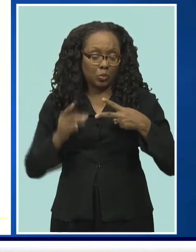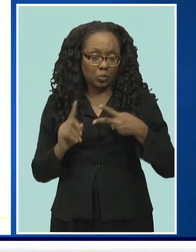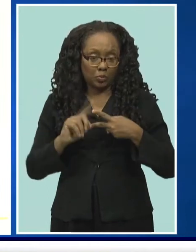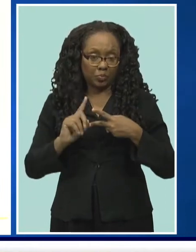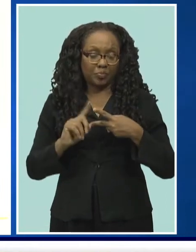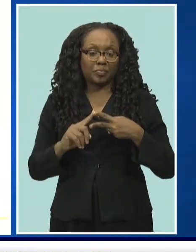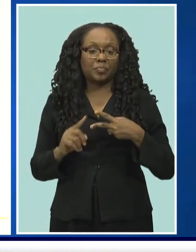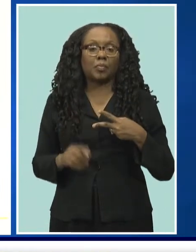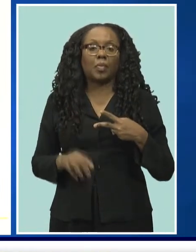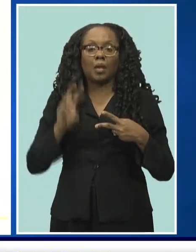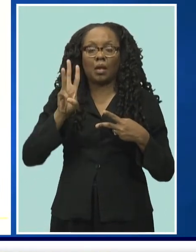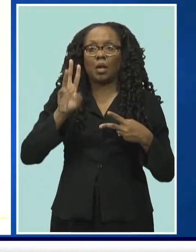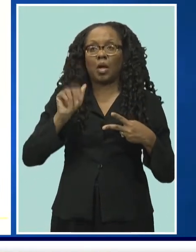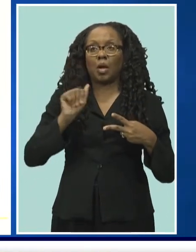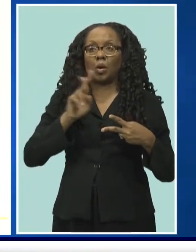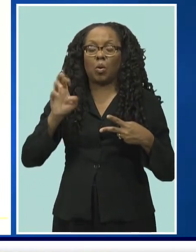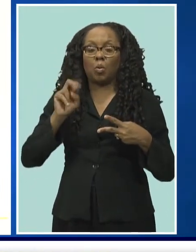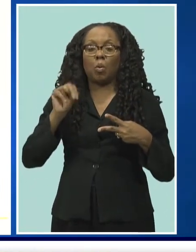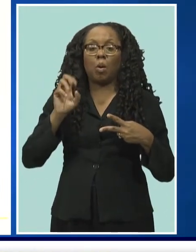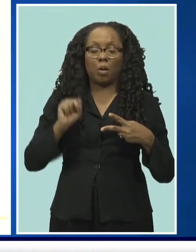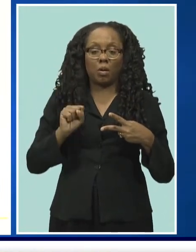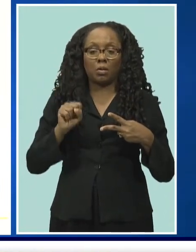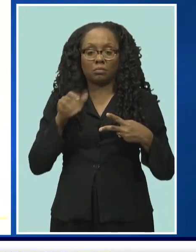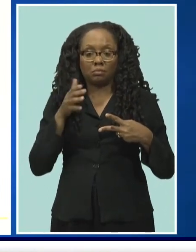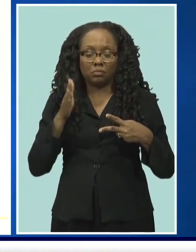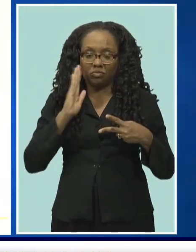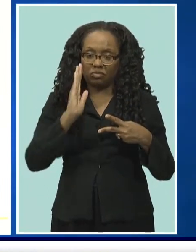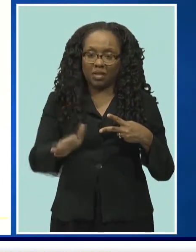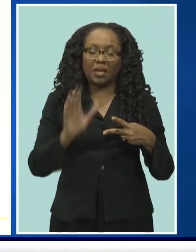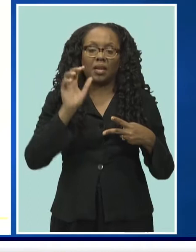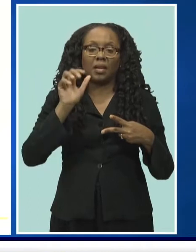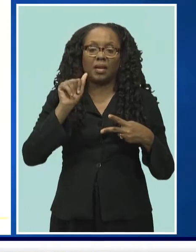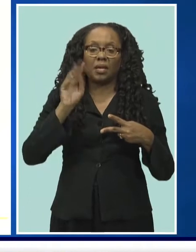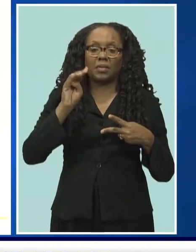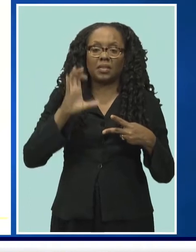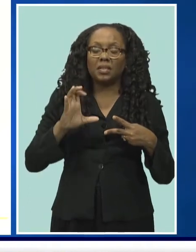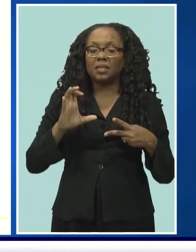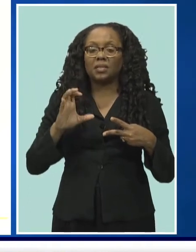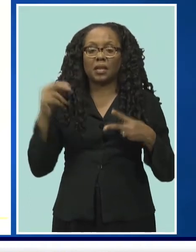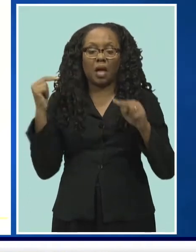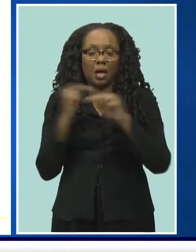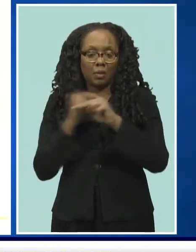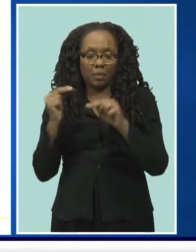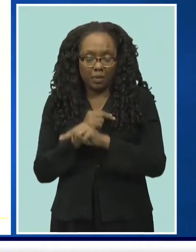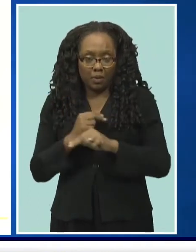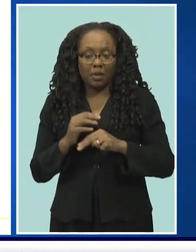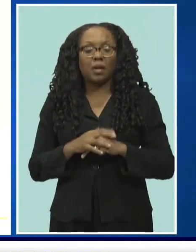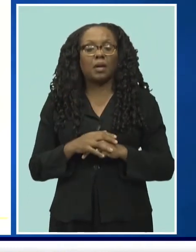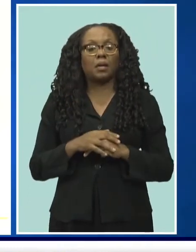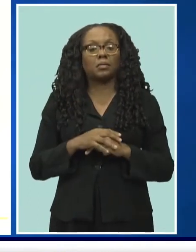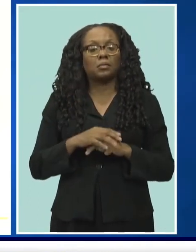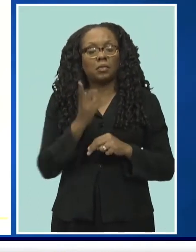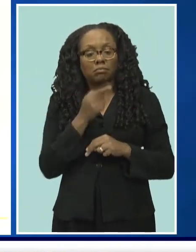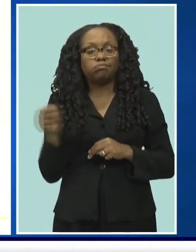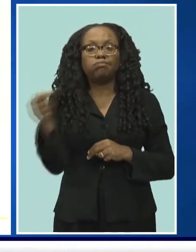would be assembly at Warren's and parading along the ABC Highway to Norman Niles roundabout, turn at Norman Niles,